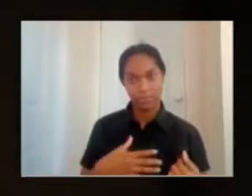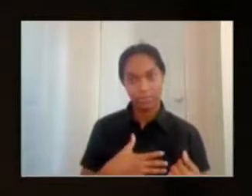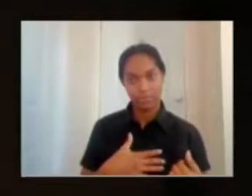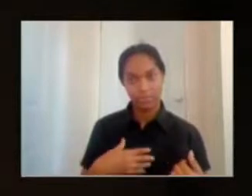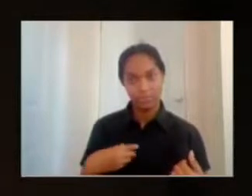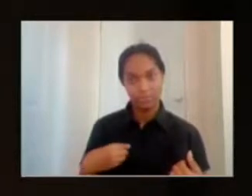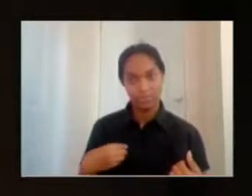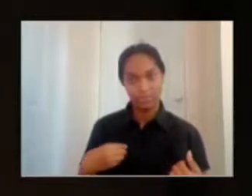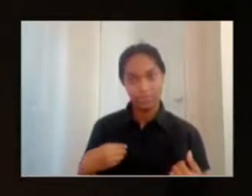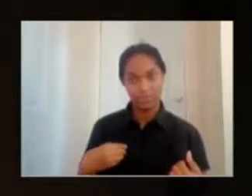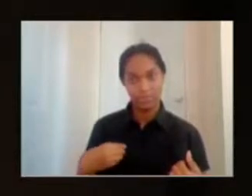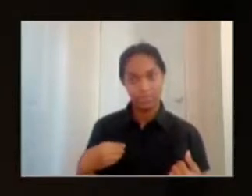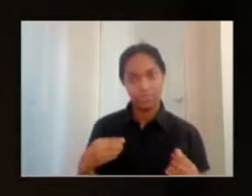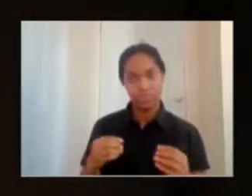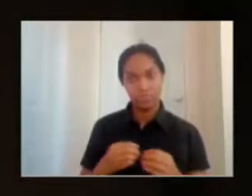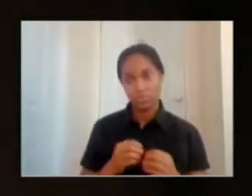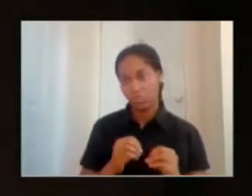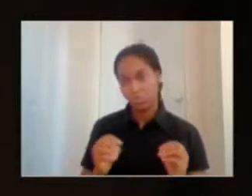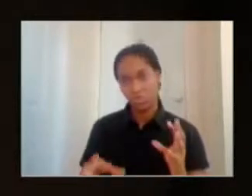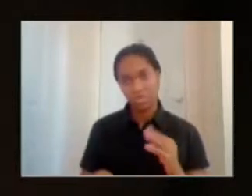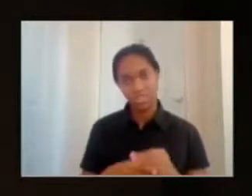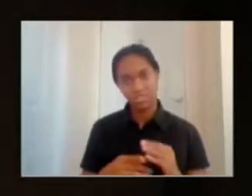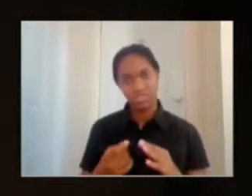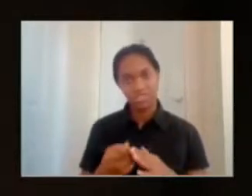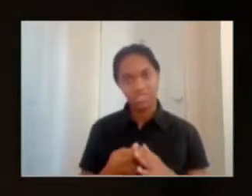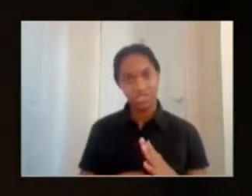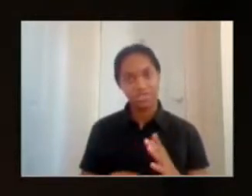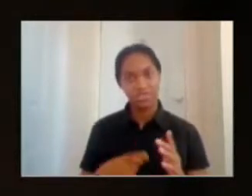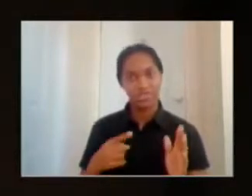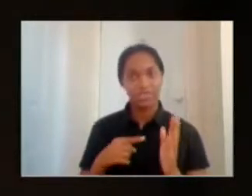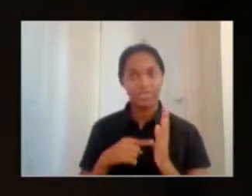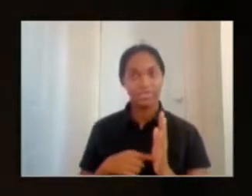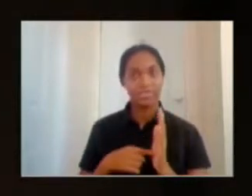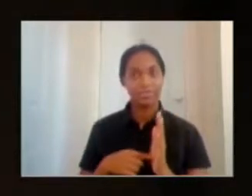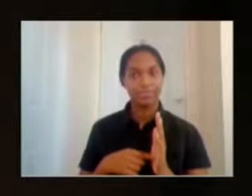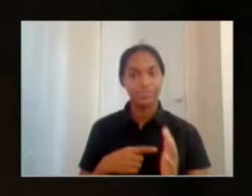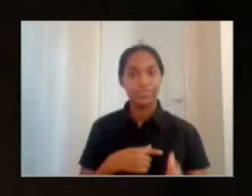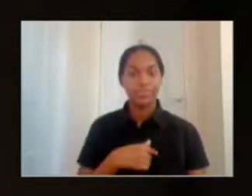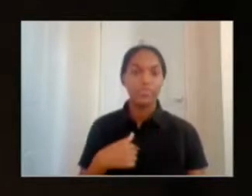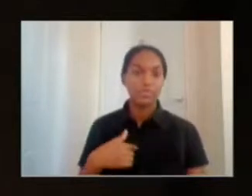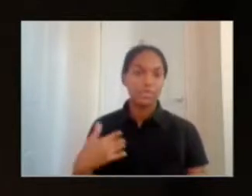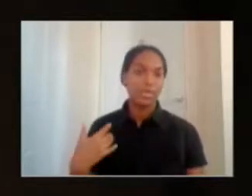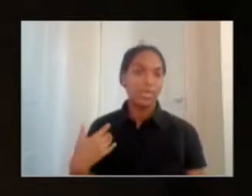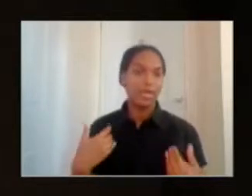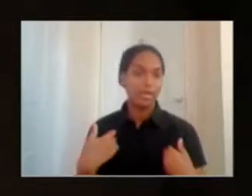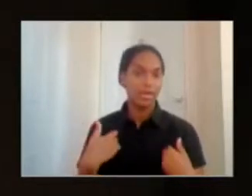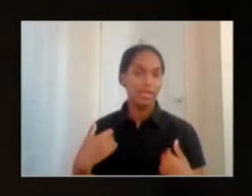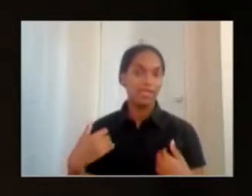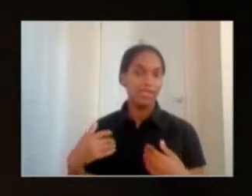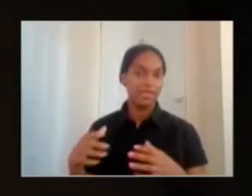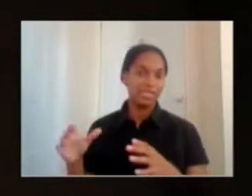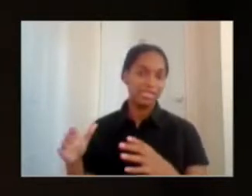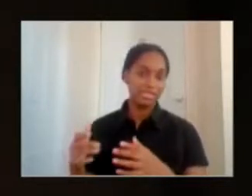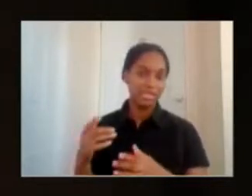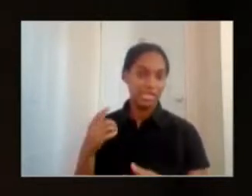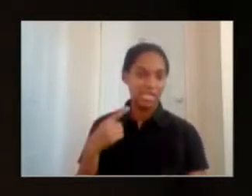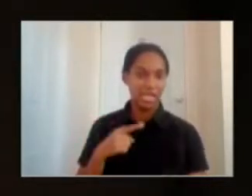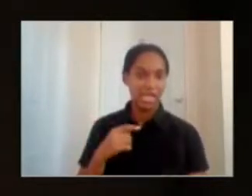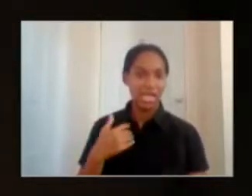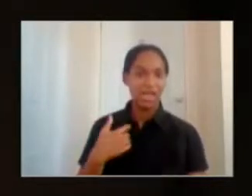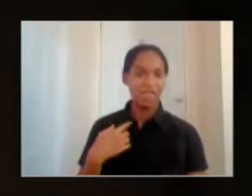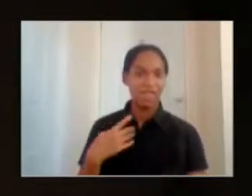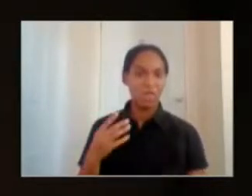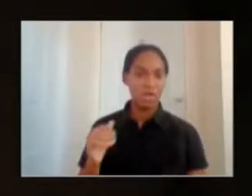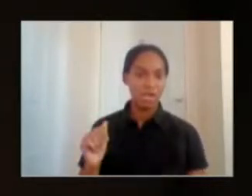almost no additional cost. For example, we have chips that take, for example, 4 antennas,